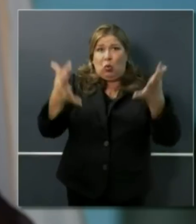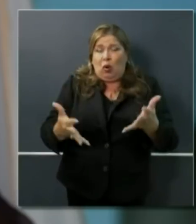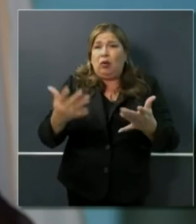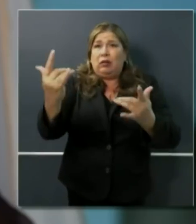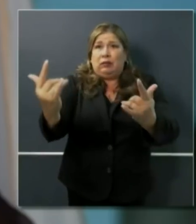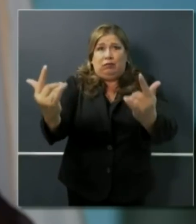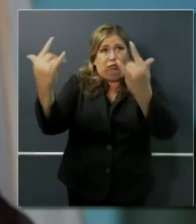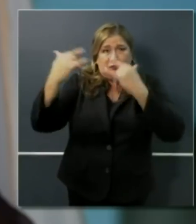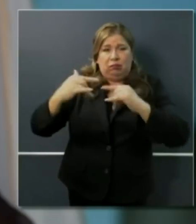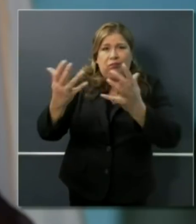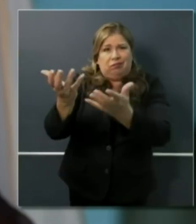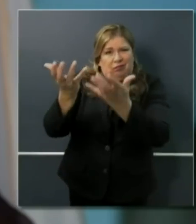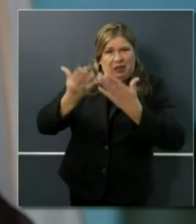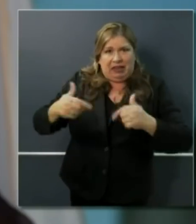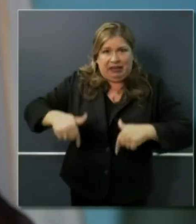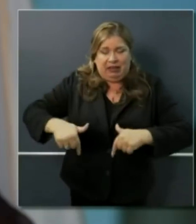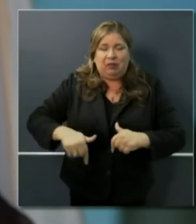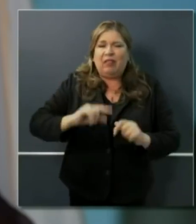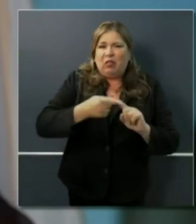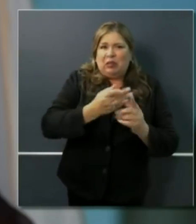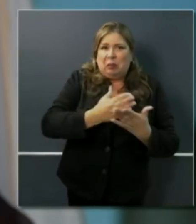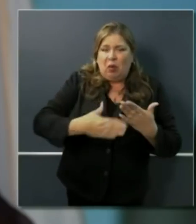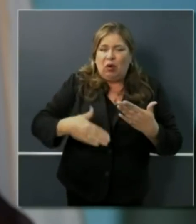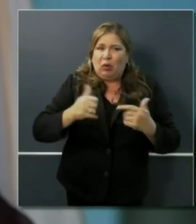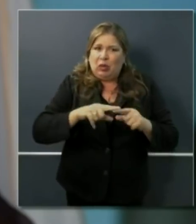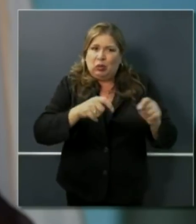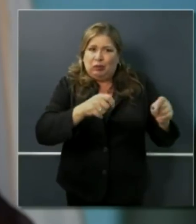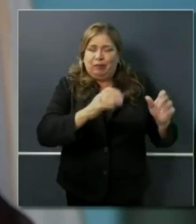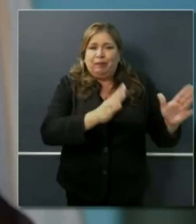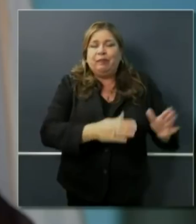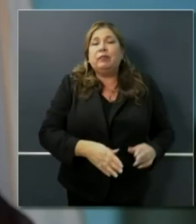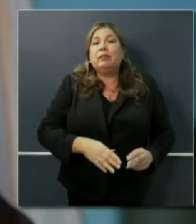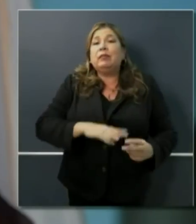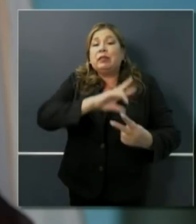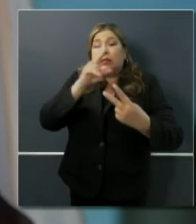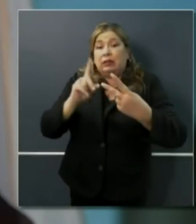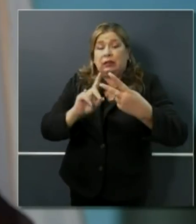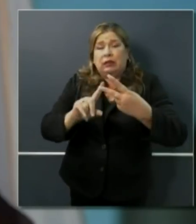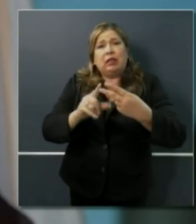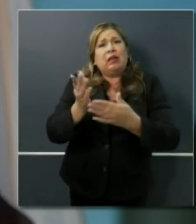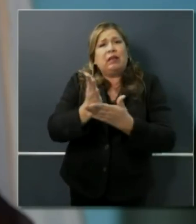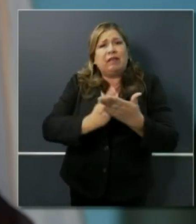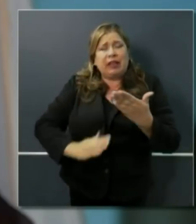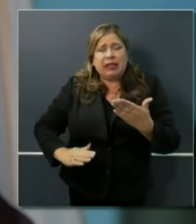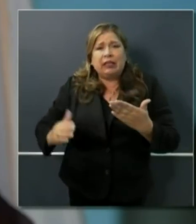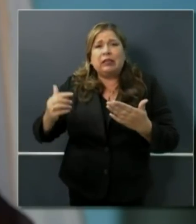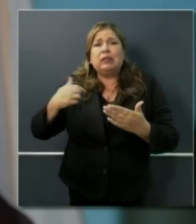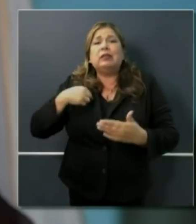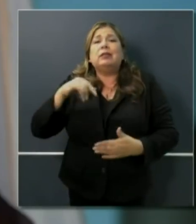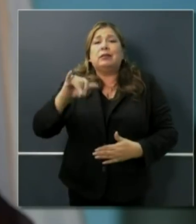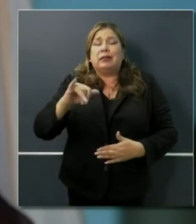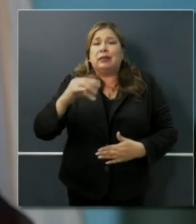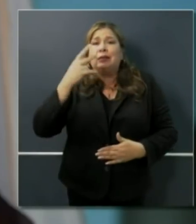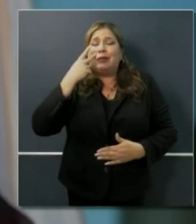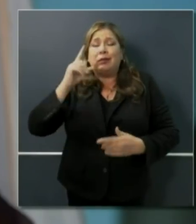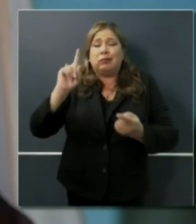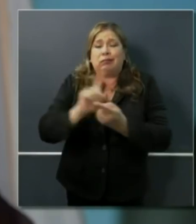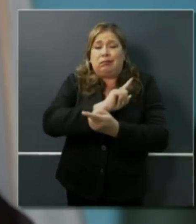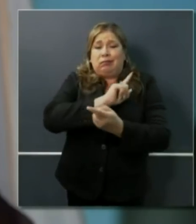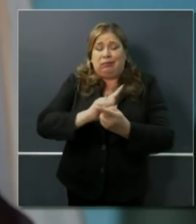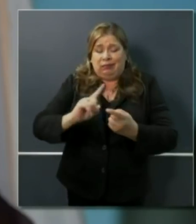second phase was the mitigation phase, adopting strategies as we saw the first case of community